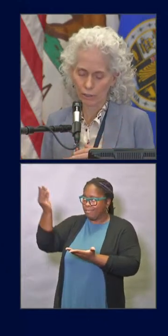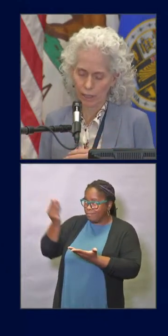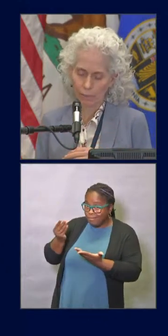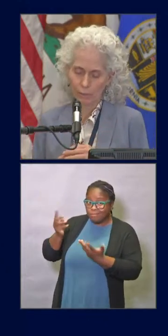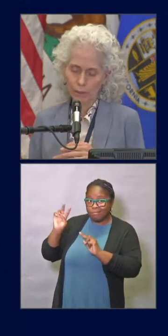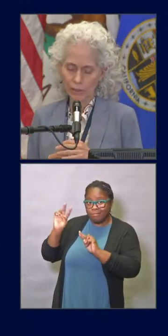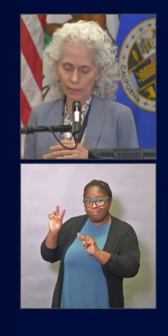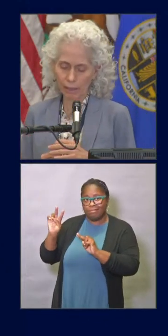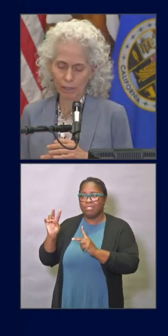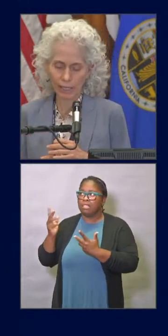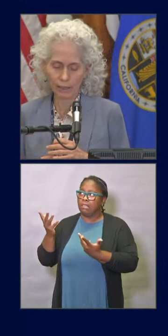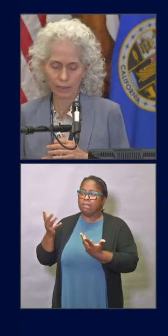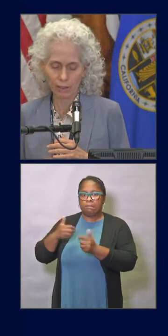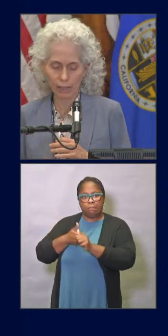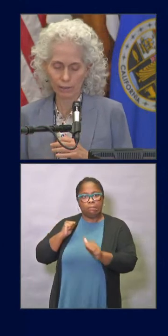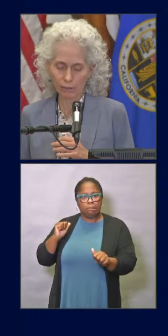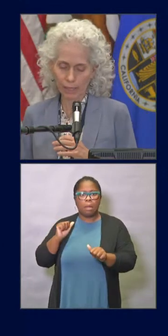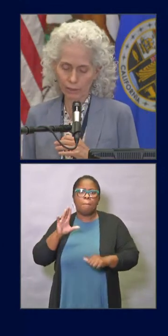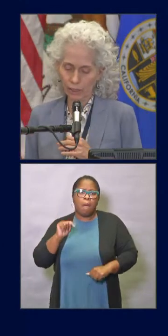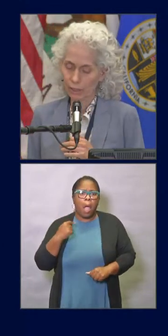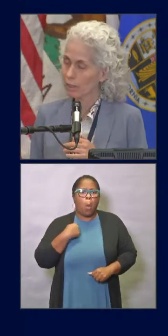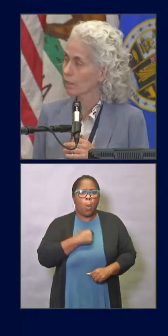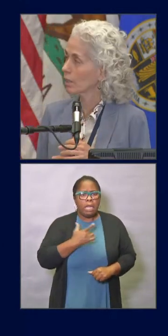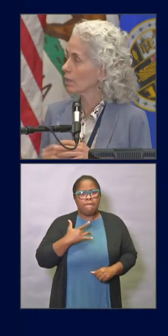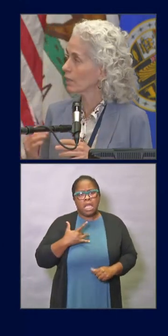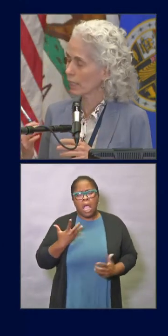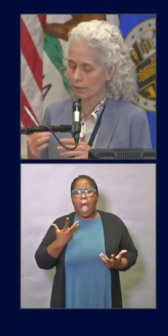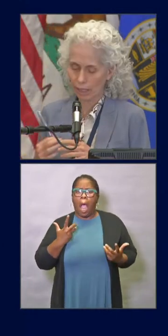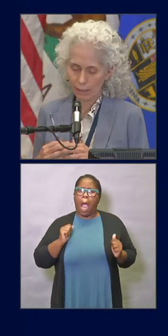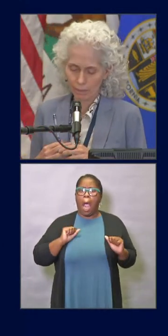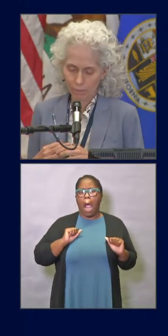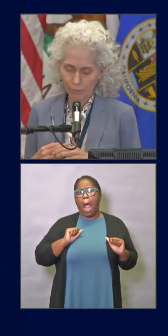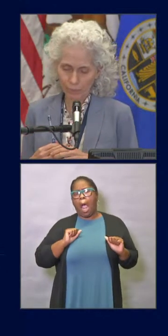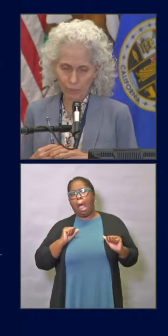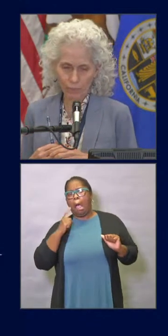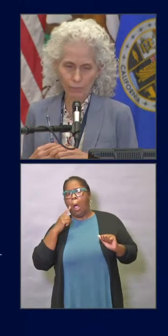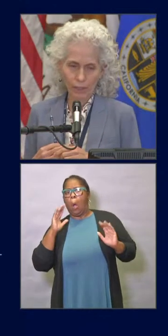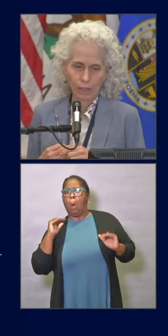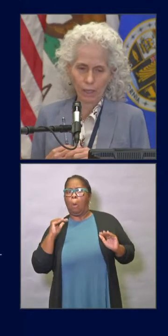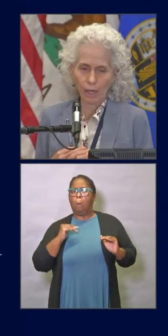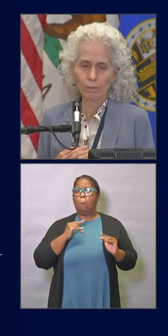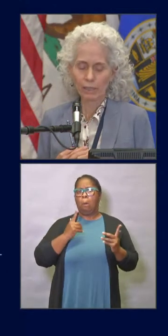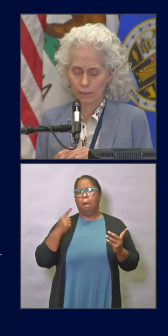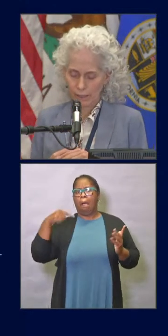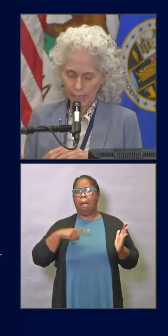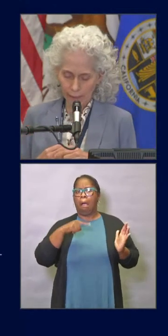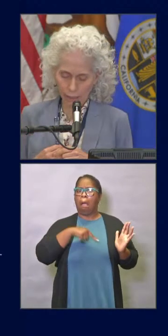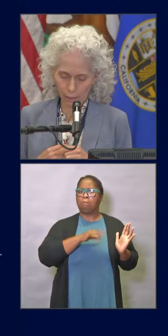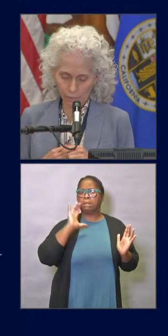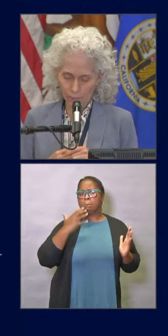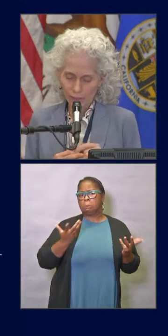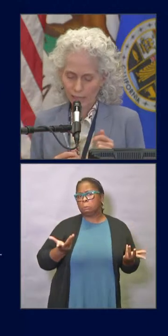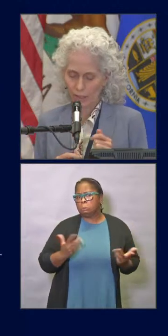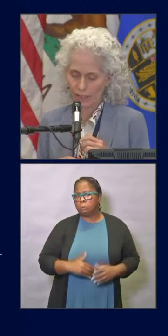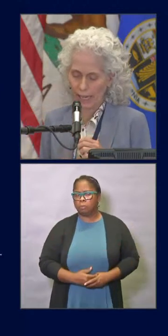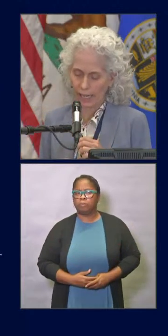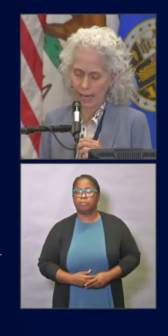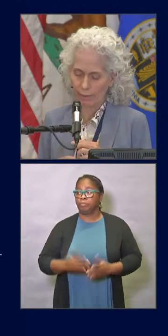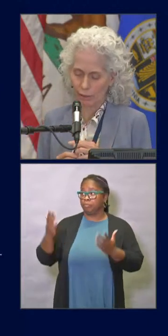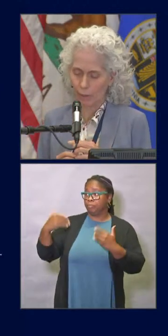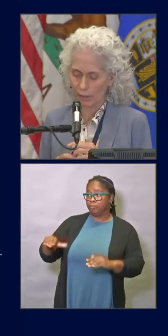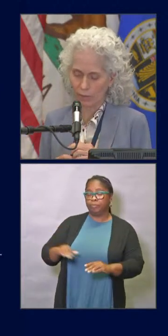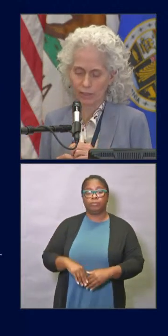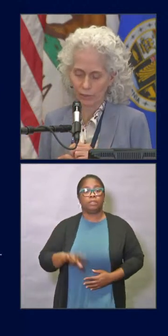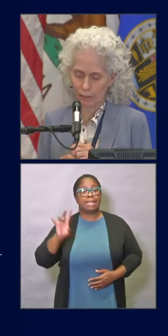again, cautiously optimistic that we're headed in the right direction. The next slide. This is that